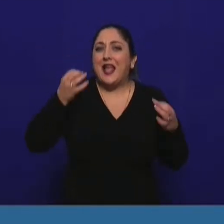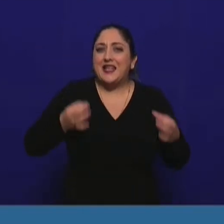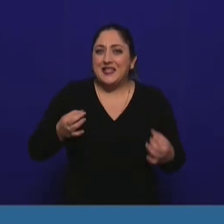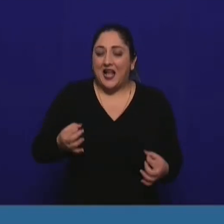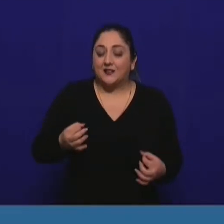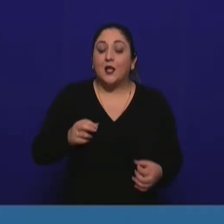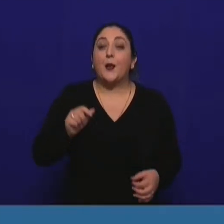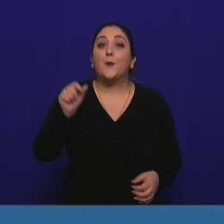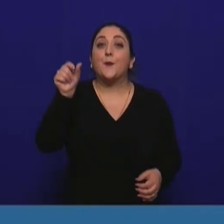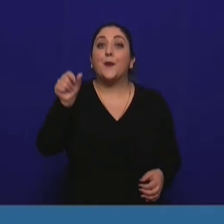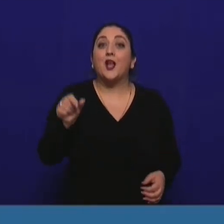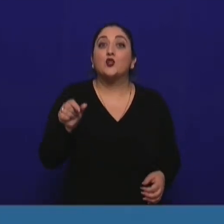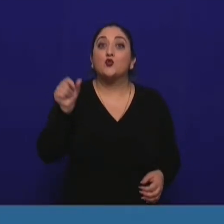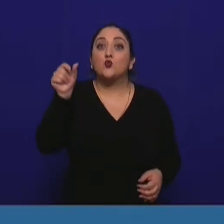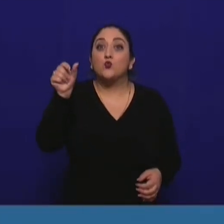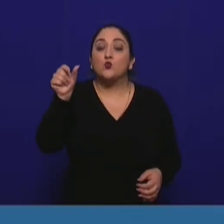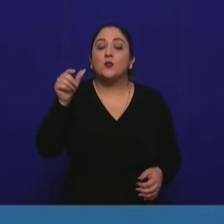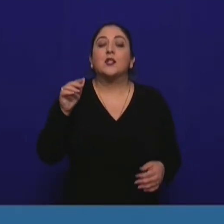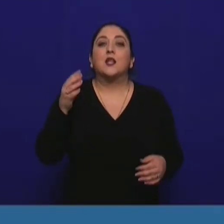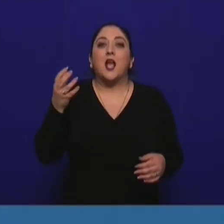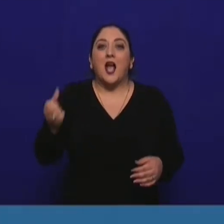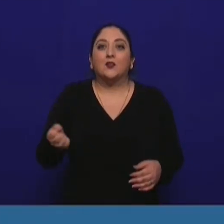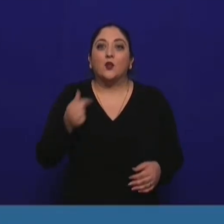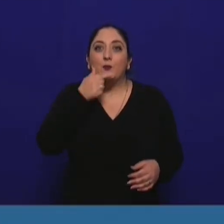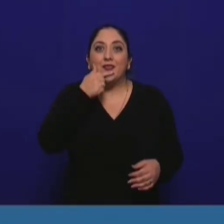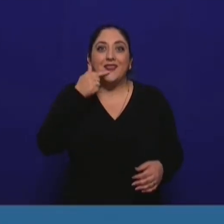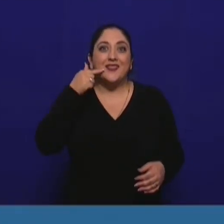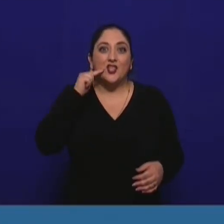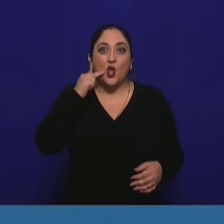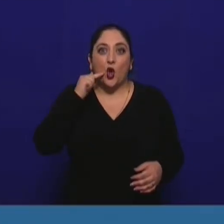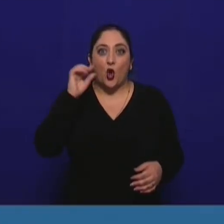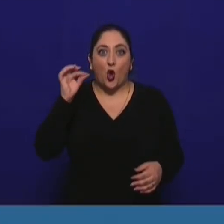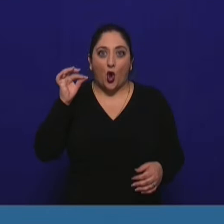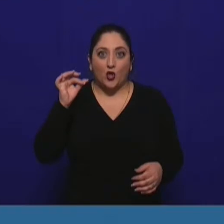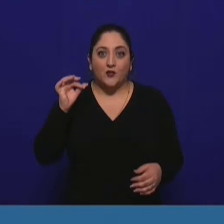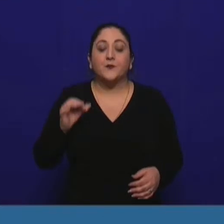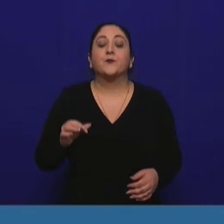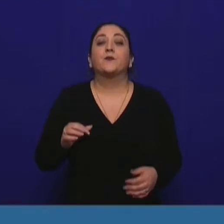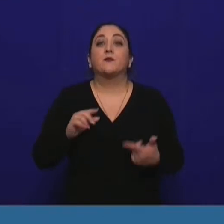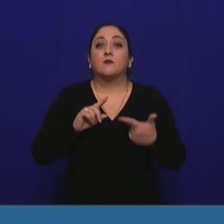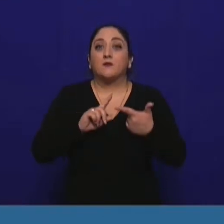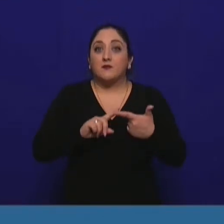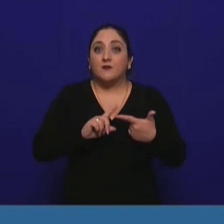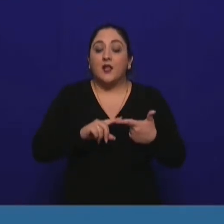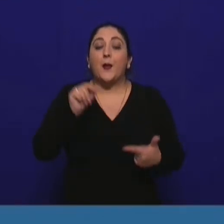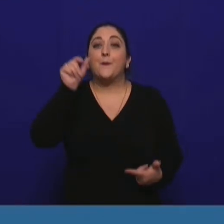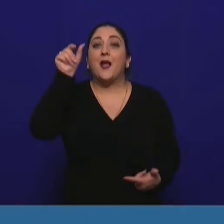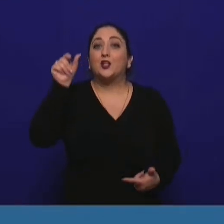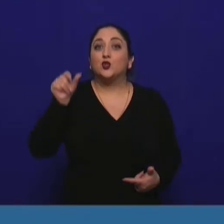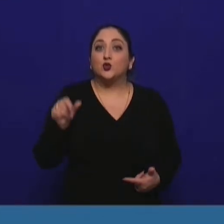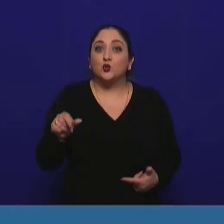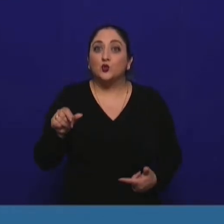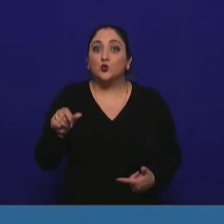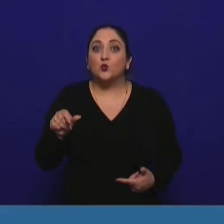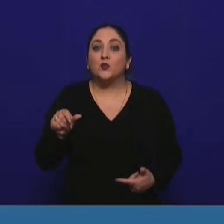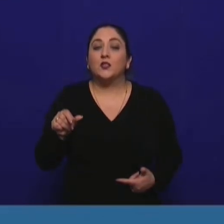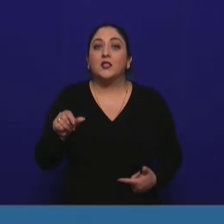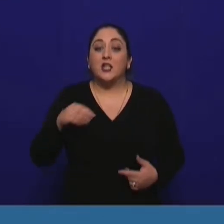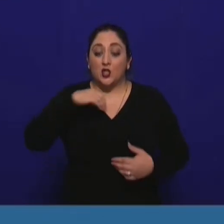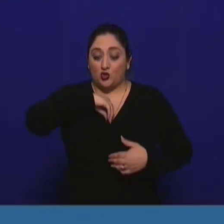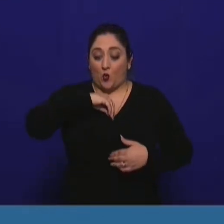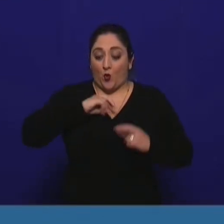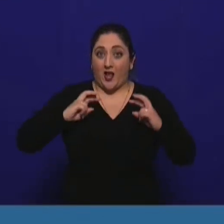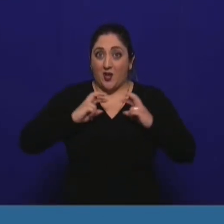li huma għandhom id-diabete huma fuq l-insulina. Dawk l-nies li għal xi raġuni għandhom l-immunità tagħhom li